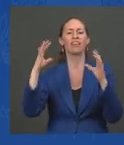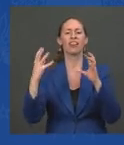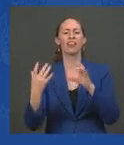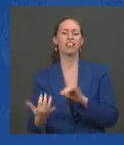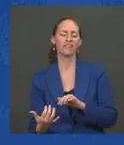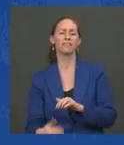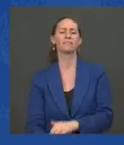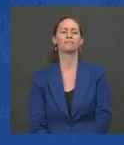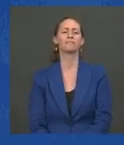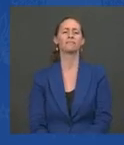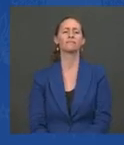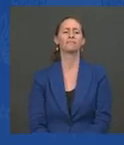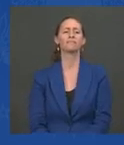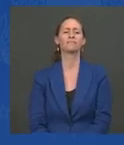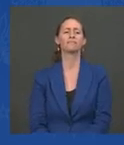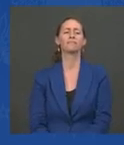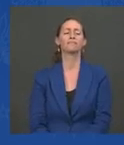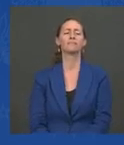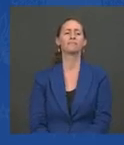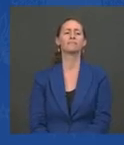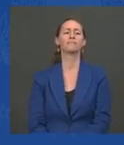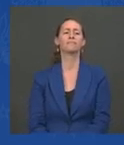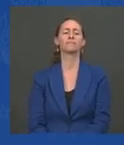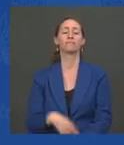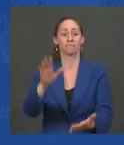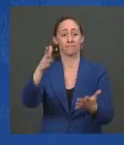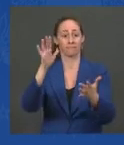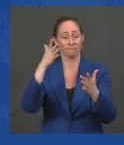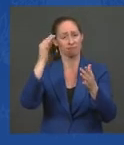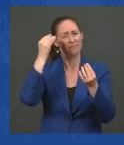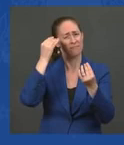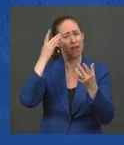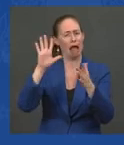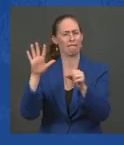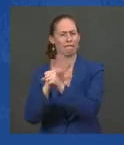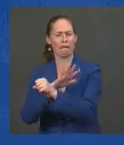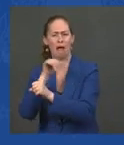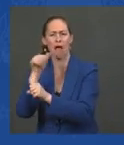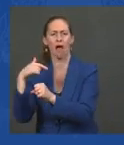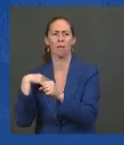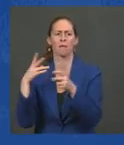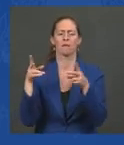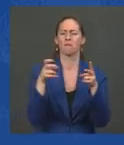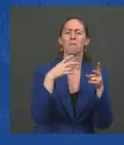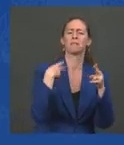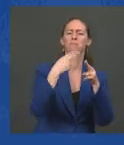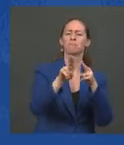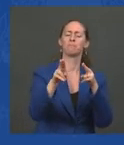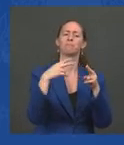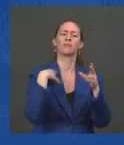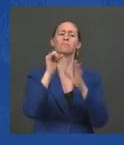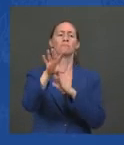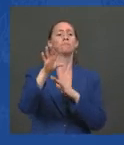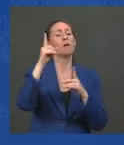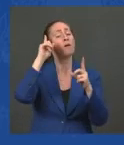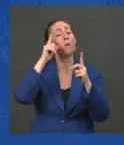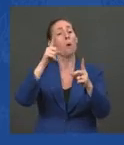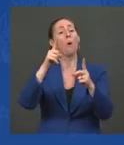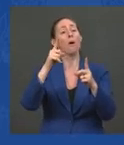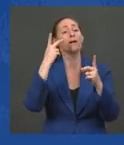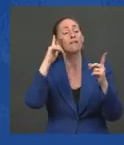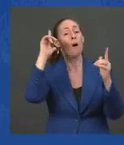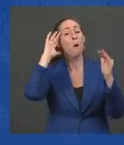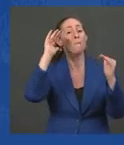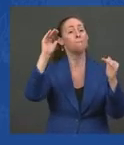It's not the whole quote, I won't bore you at all, but hope and history rhyme. I believe the American people, the vast majority, are with